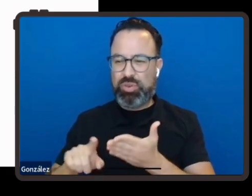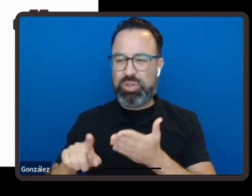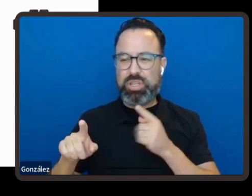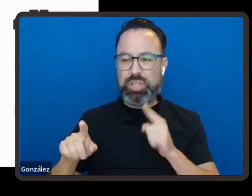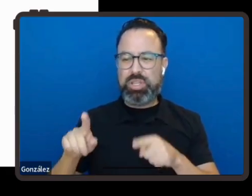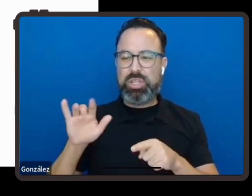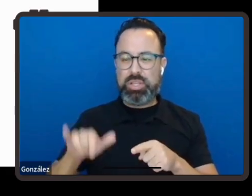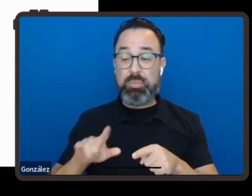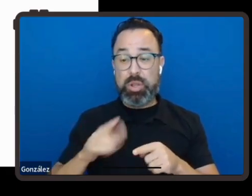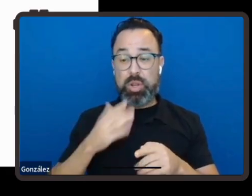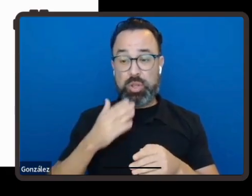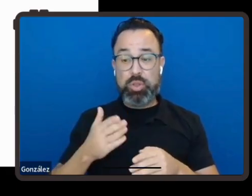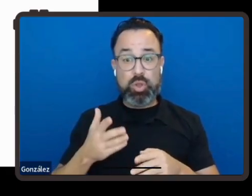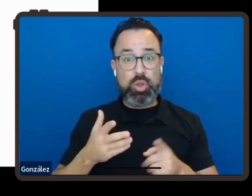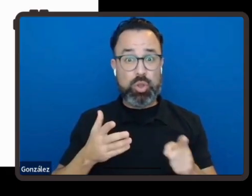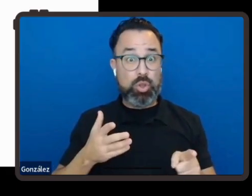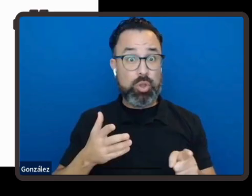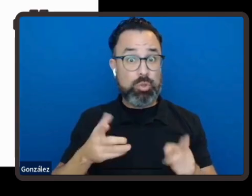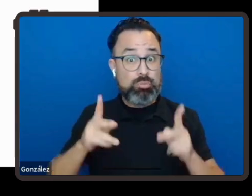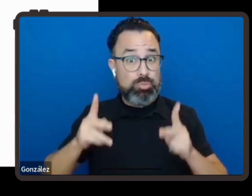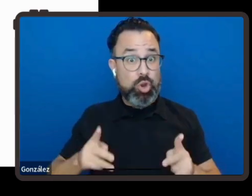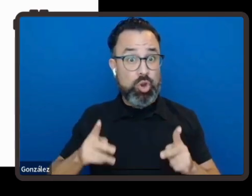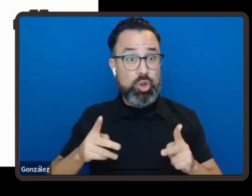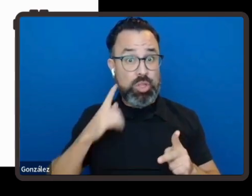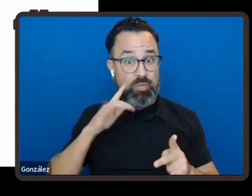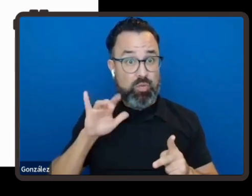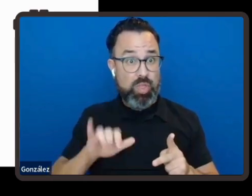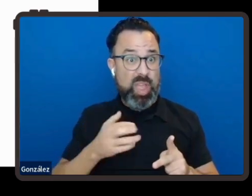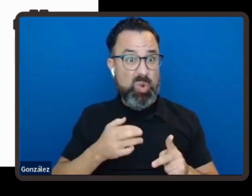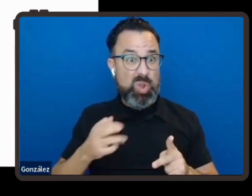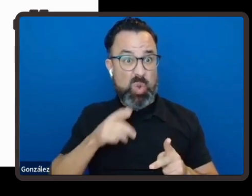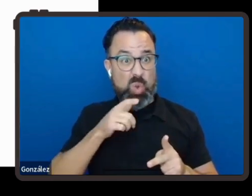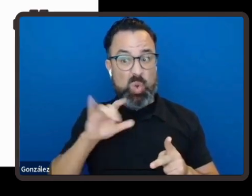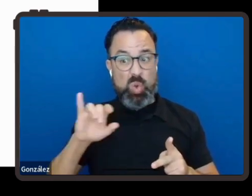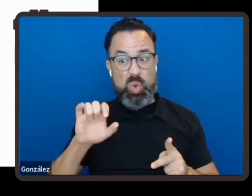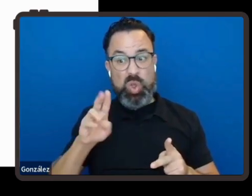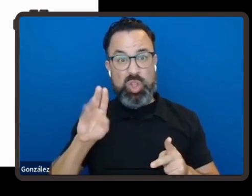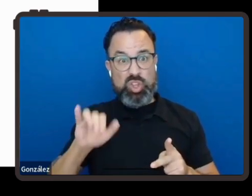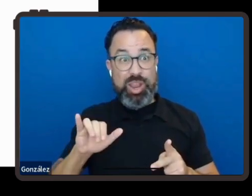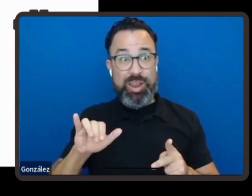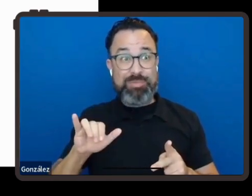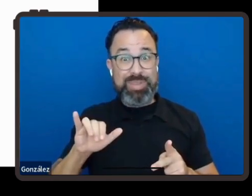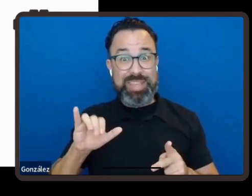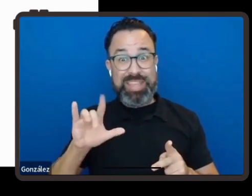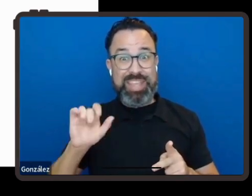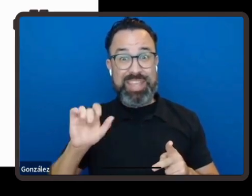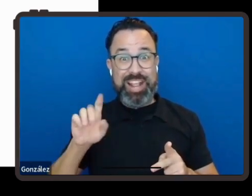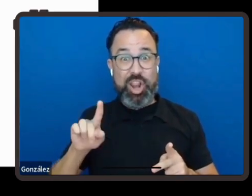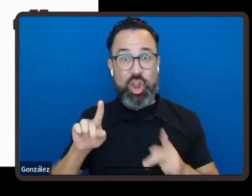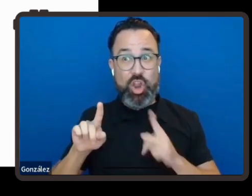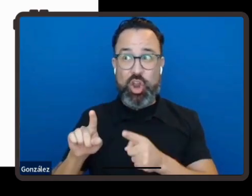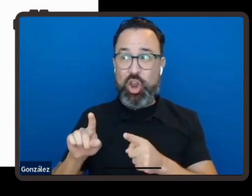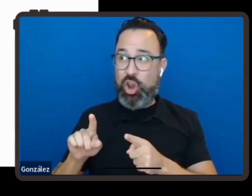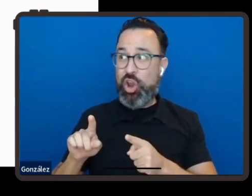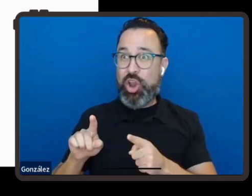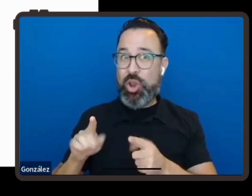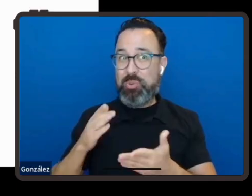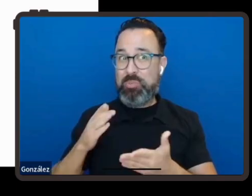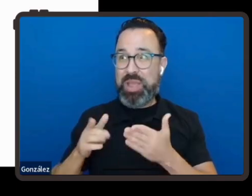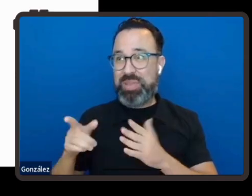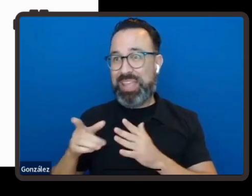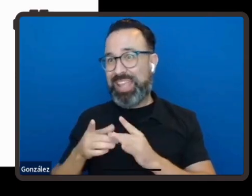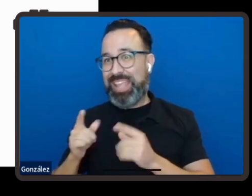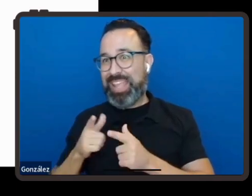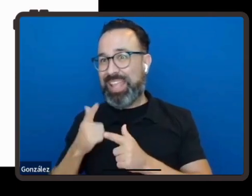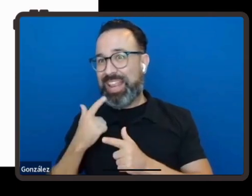resource to that is Dr. Jeremy Kirk. He'll probably say, Kim, I had so many emails about it. Okay, well